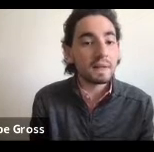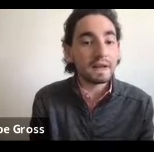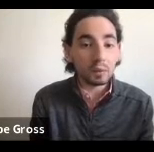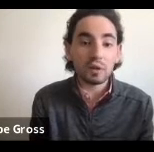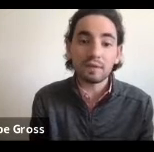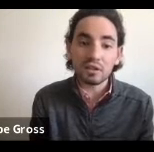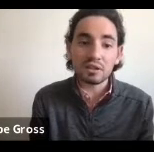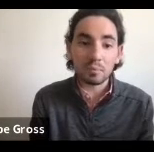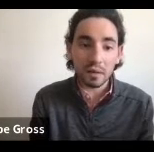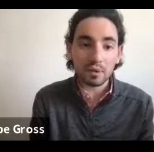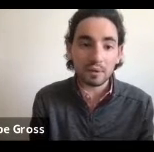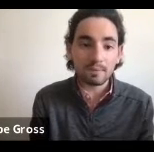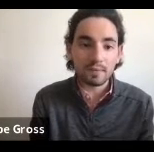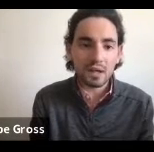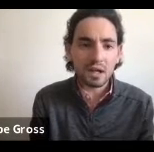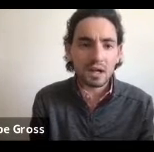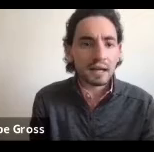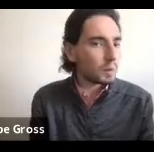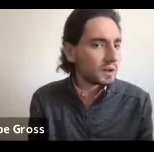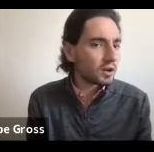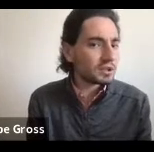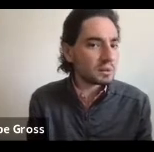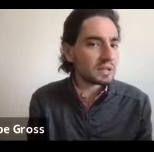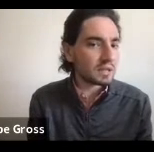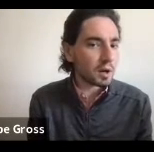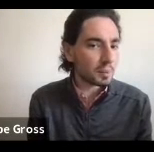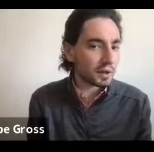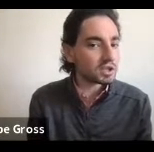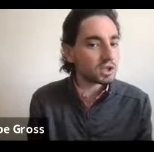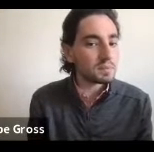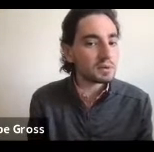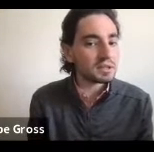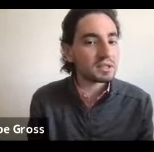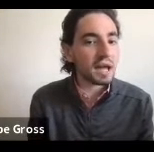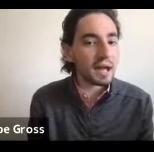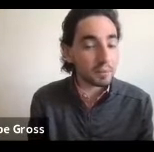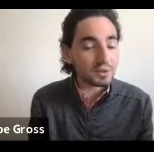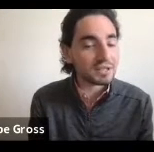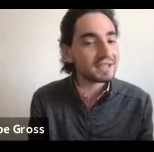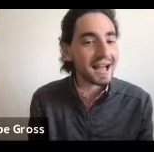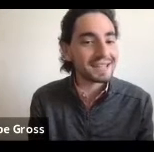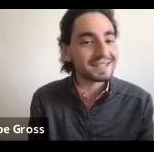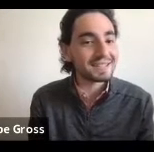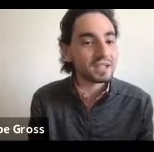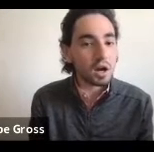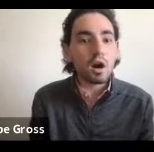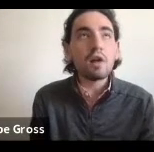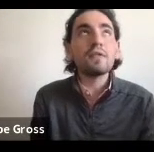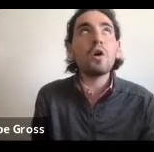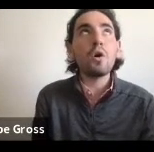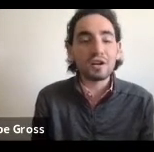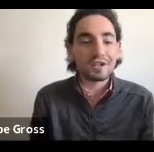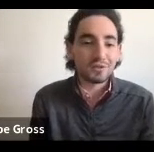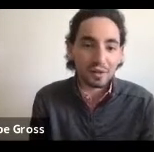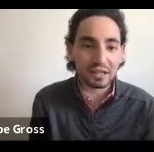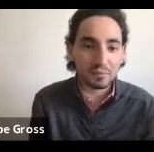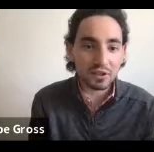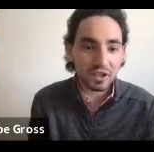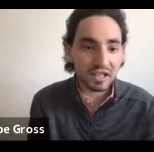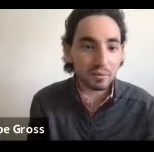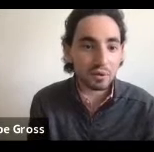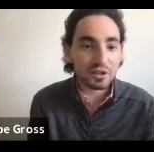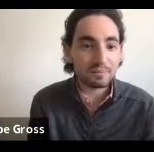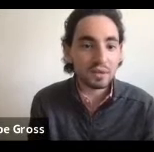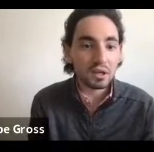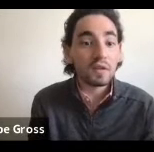in ASL. They do it first on paper. Can we also send them our pictures, Moses asks. Of